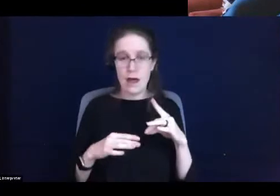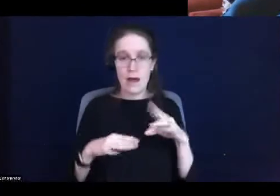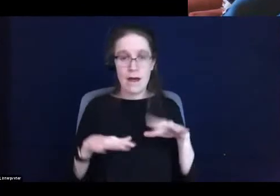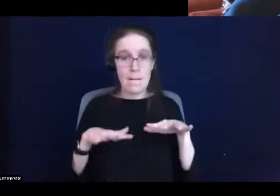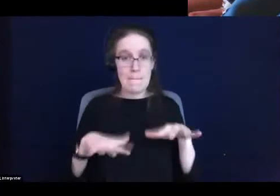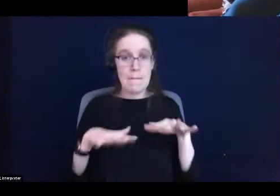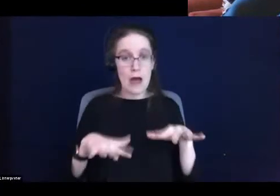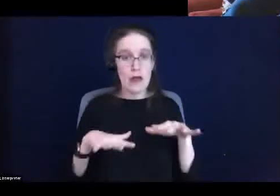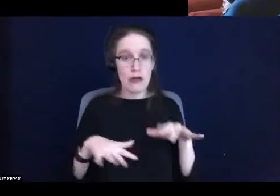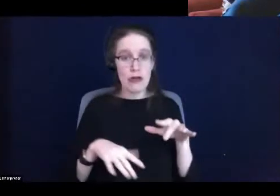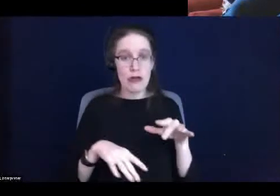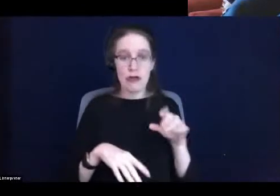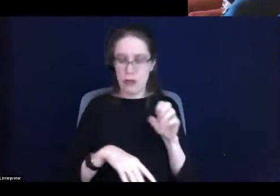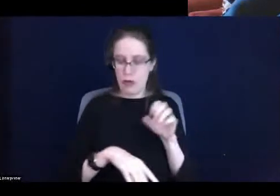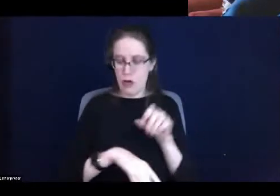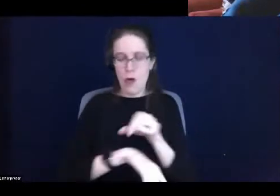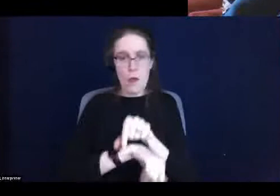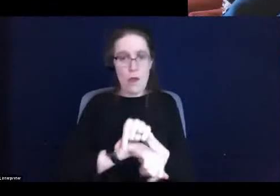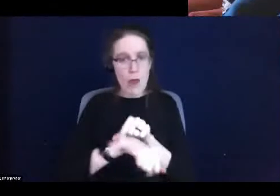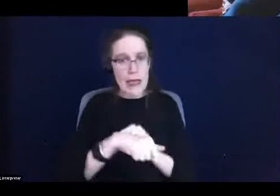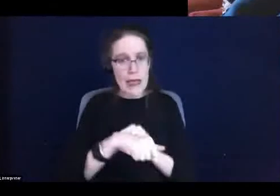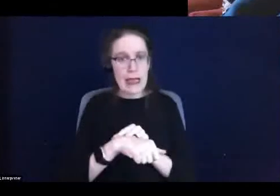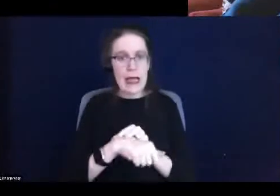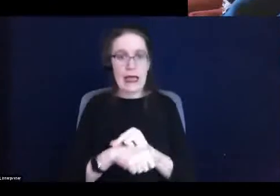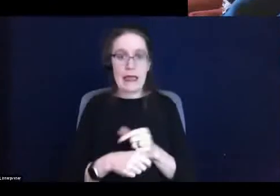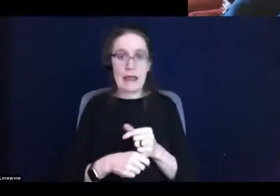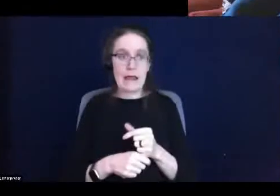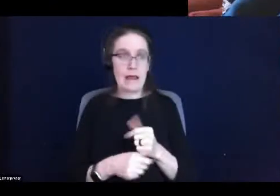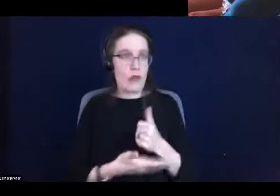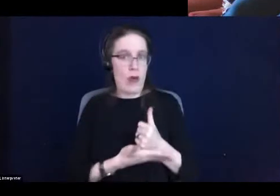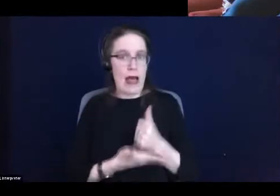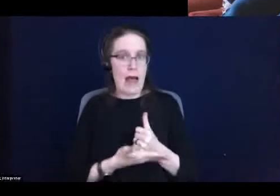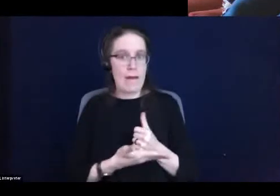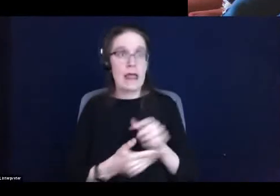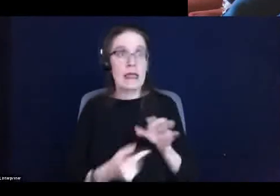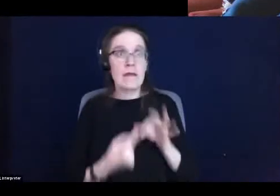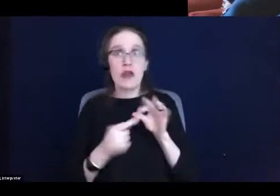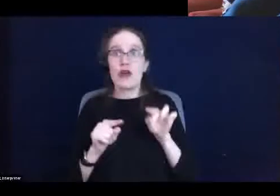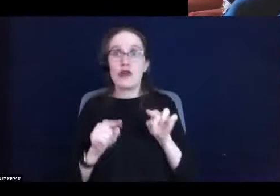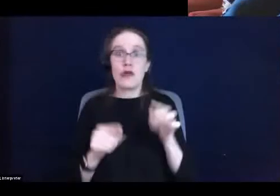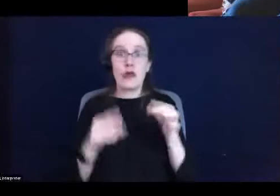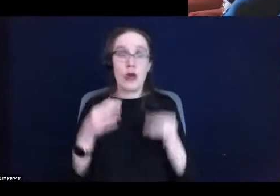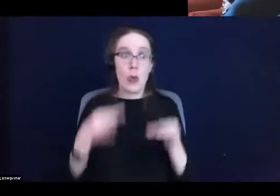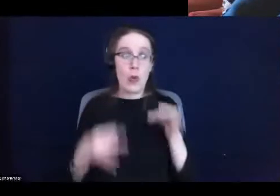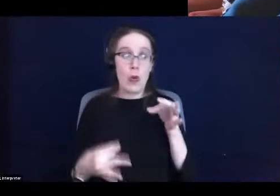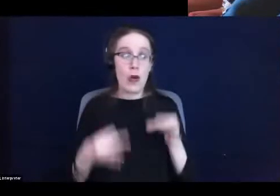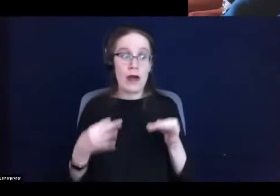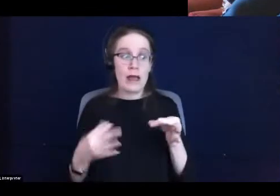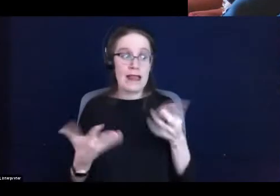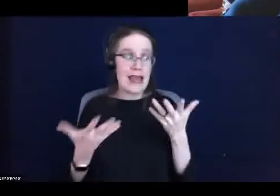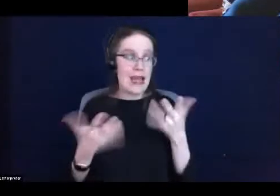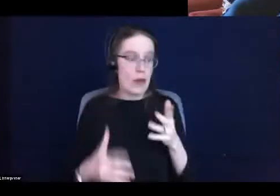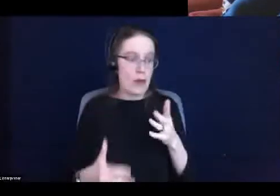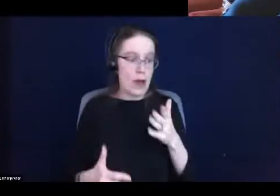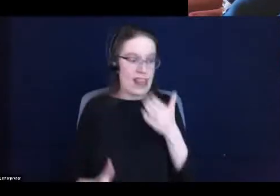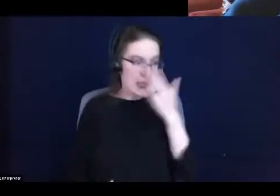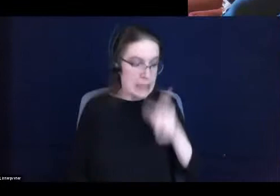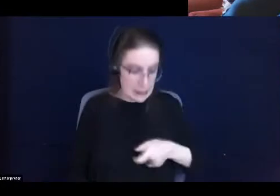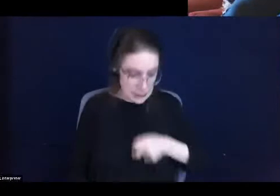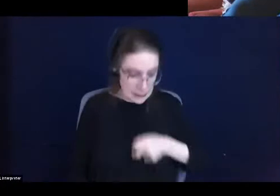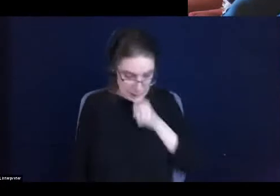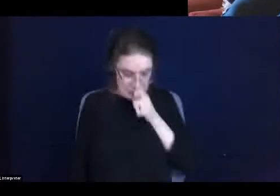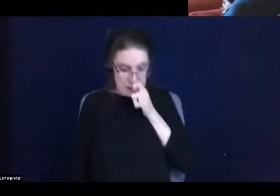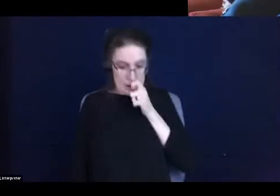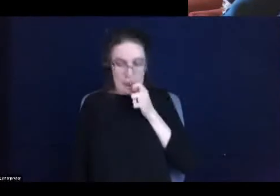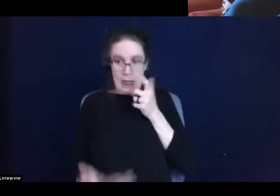to have, especially if they're in court and they don't want to take out their smells, just like sniff those while on the stand. That